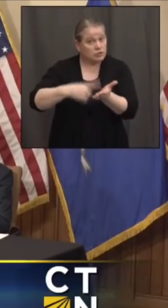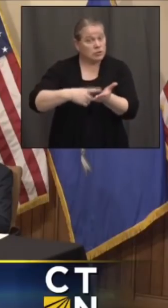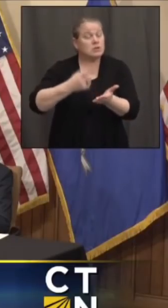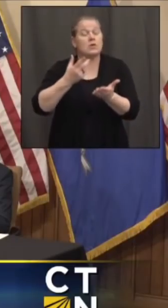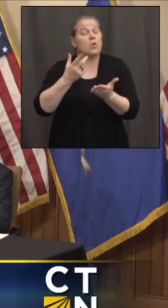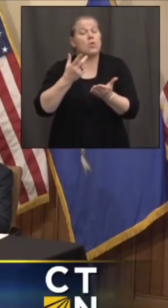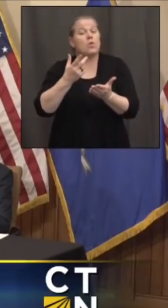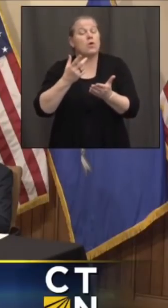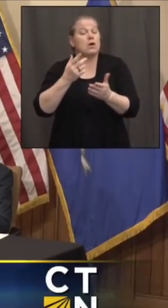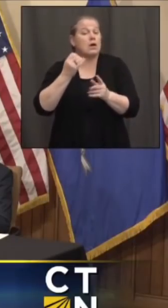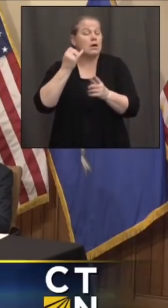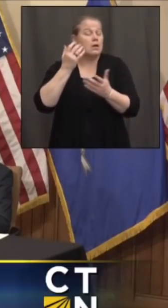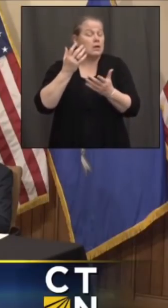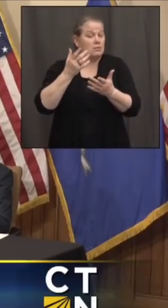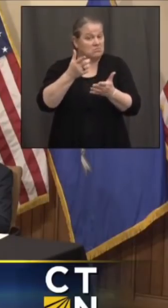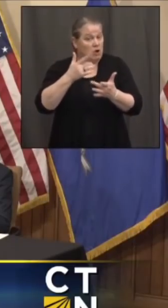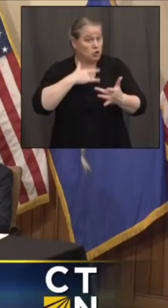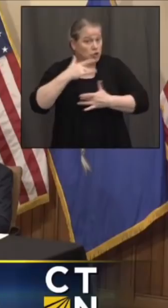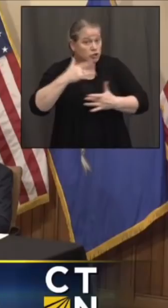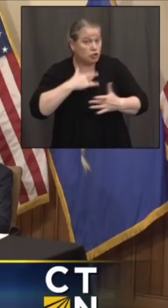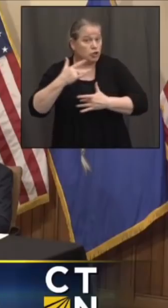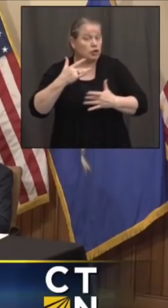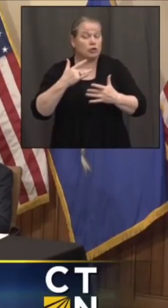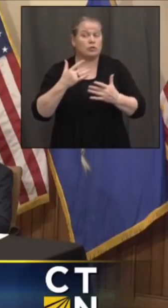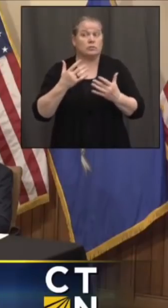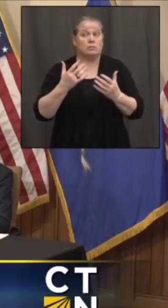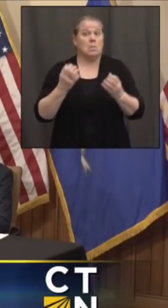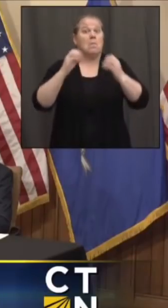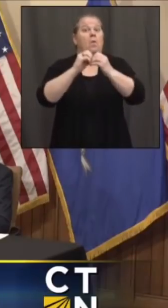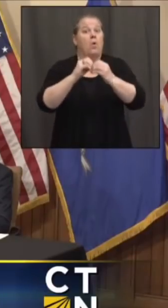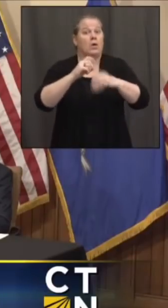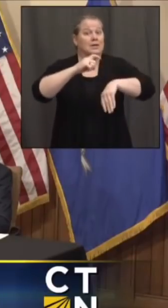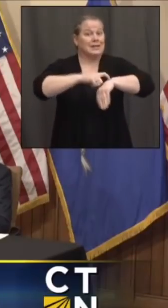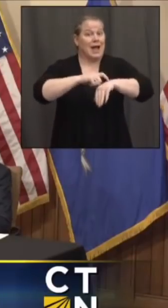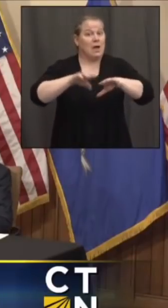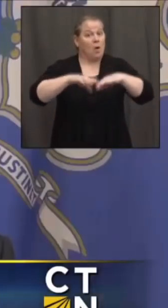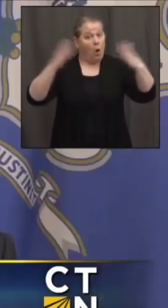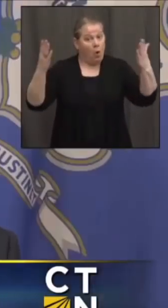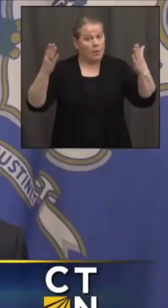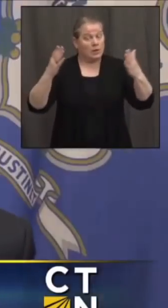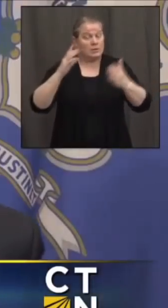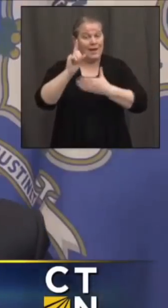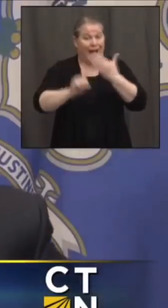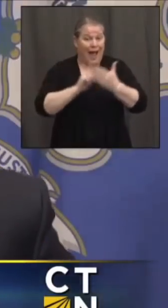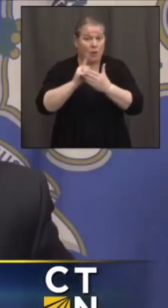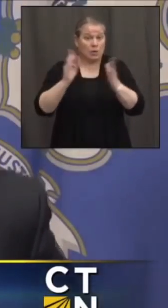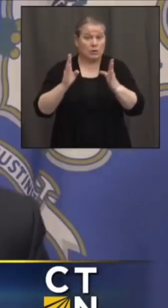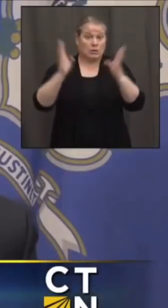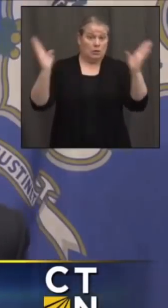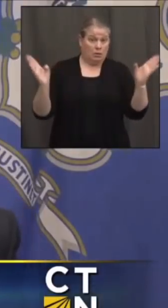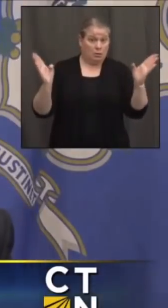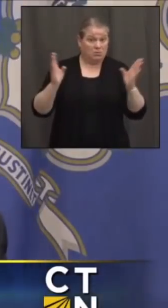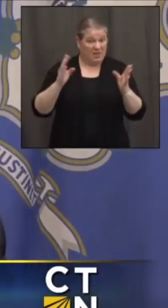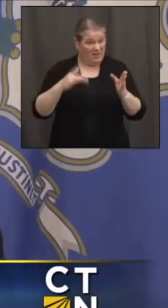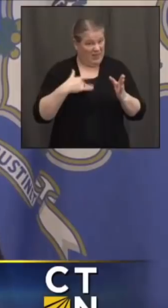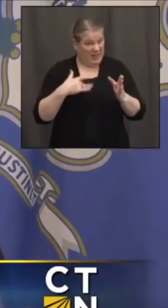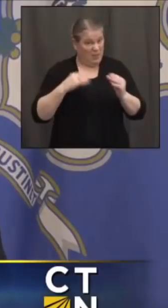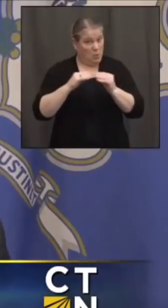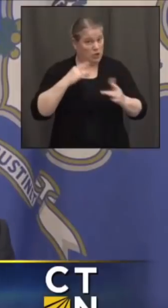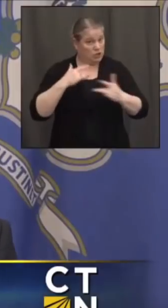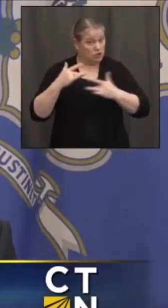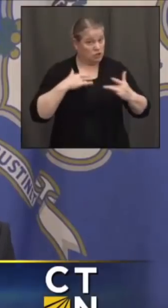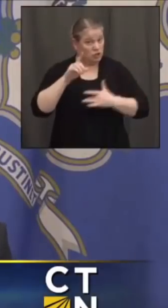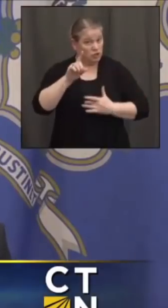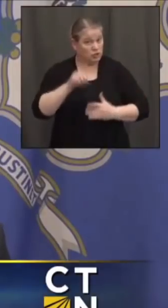you any greater concern from a public health perspective? Well, as you know, Jeff, we extended the hours